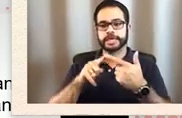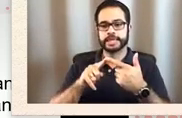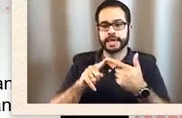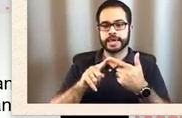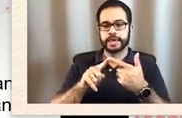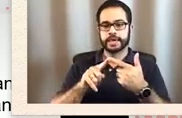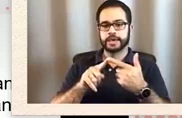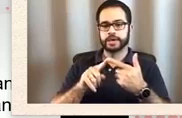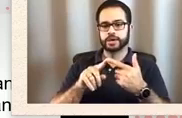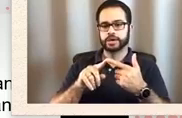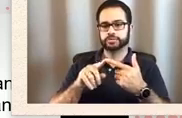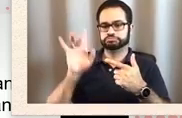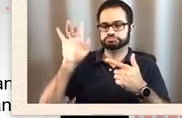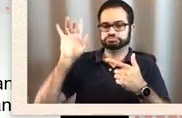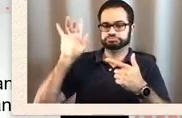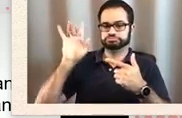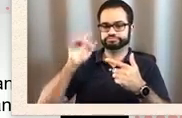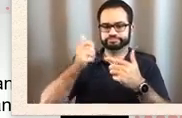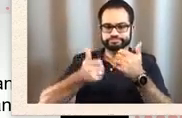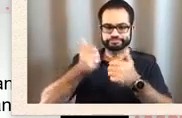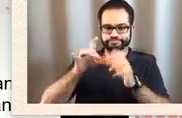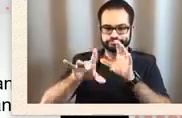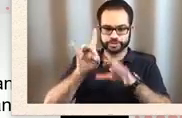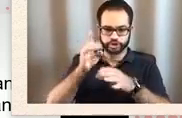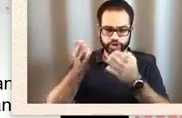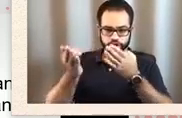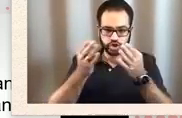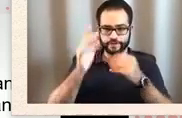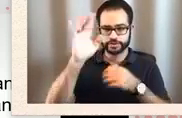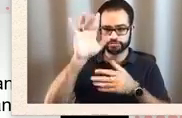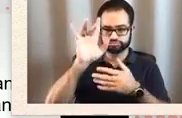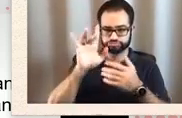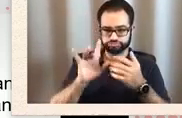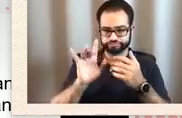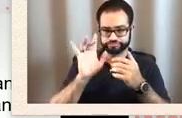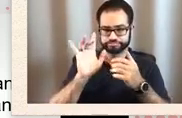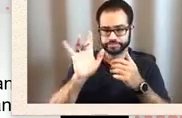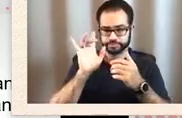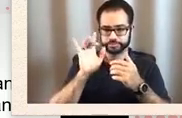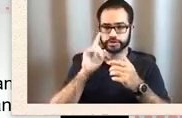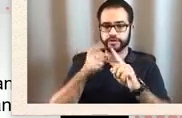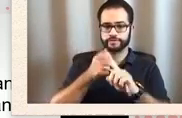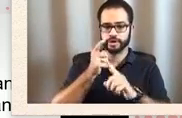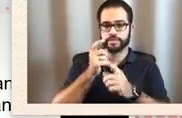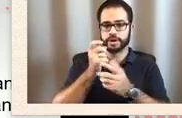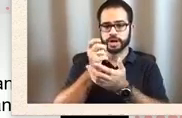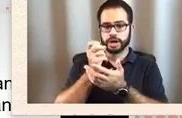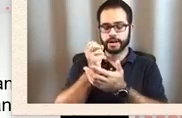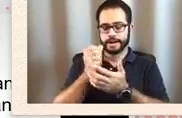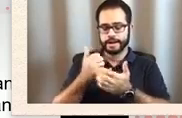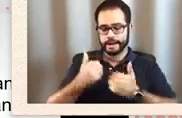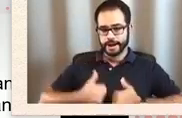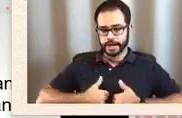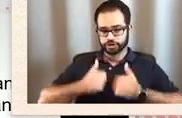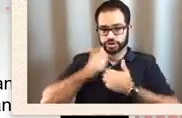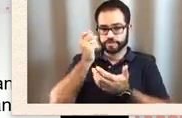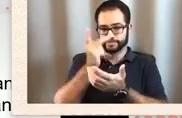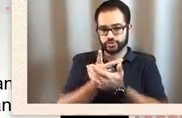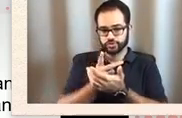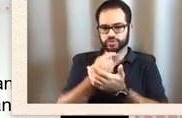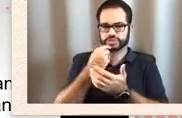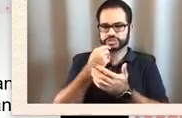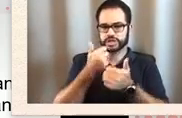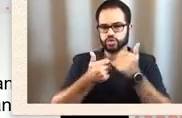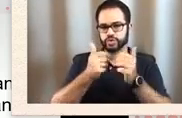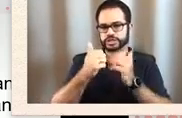and select the service that they're delivering. And from the list of approved addresses, they will choose what address they are at.